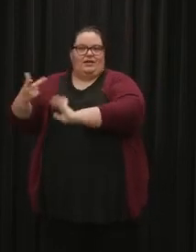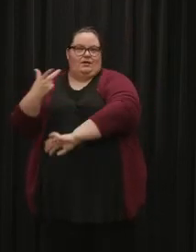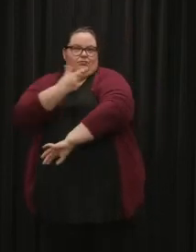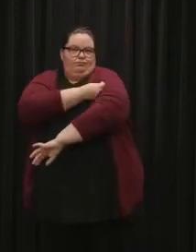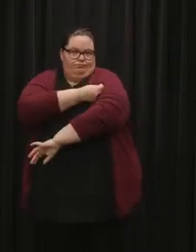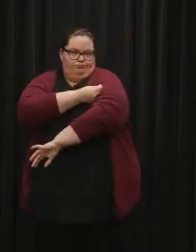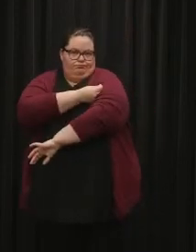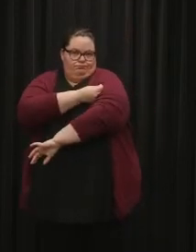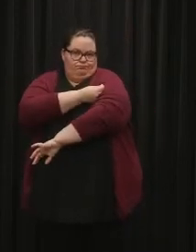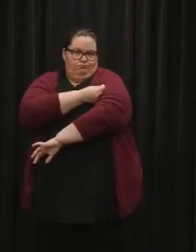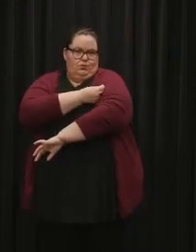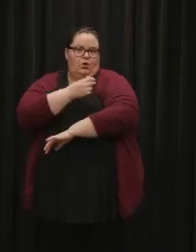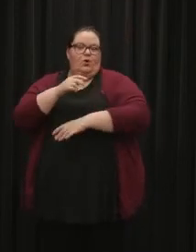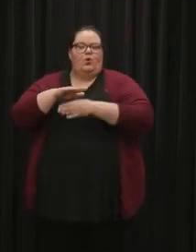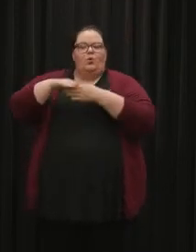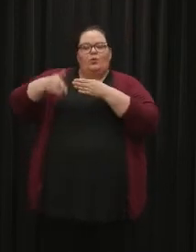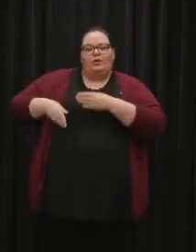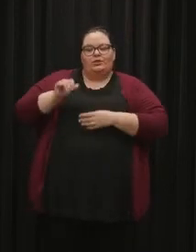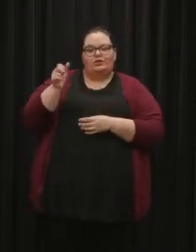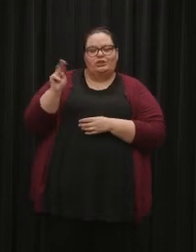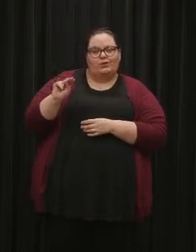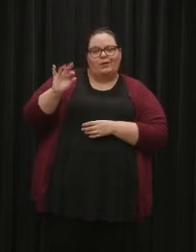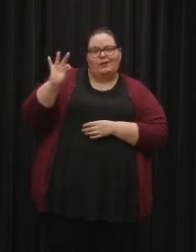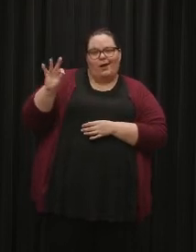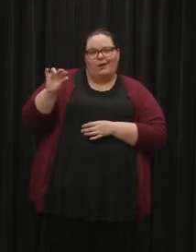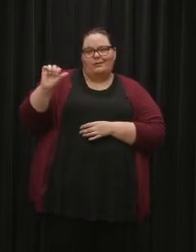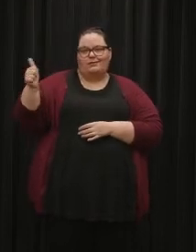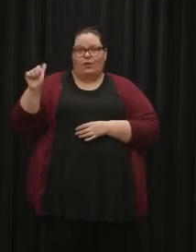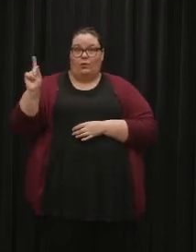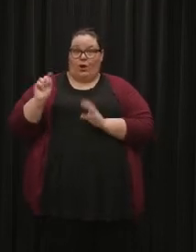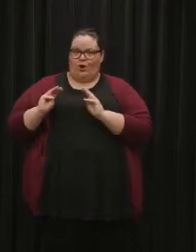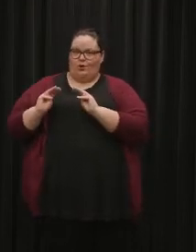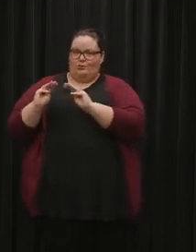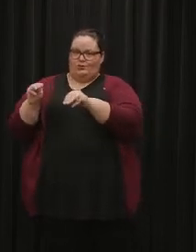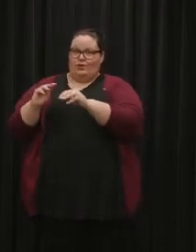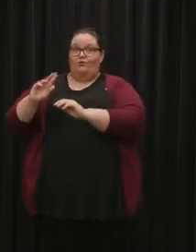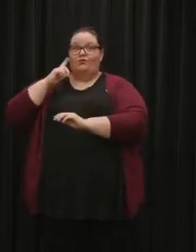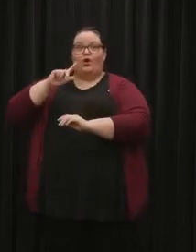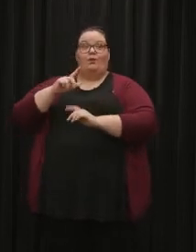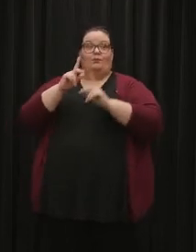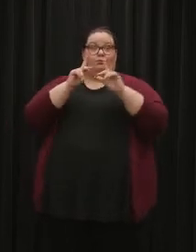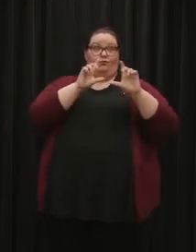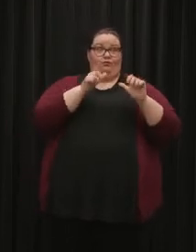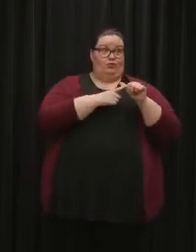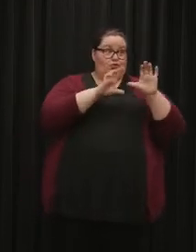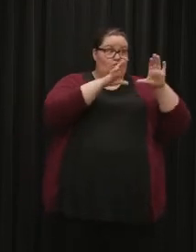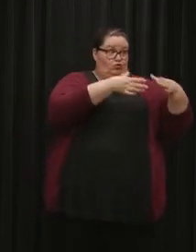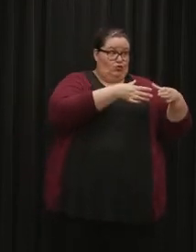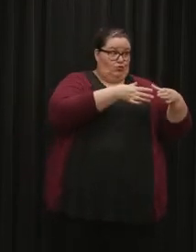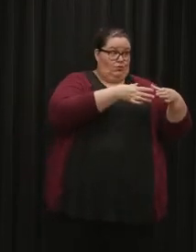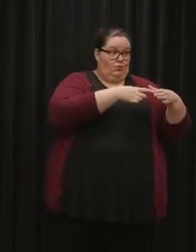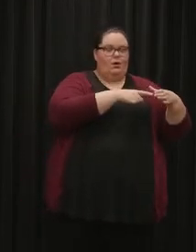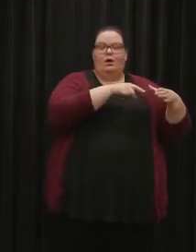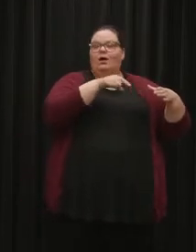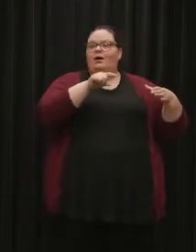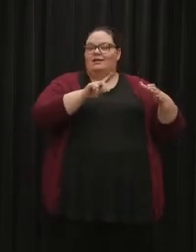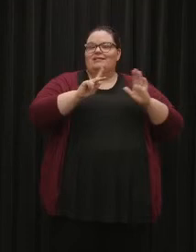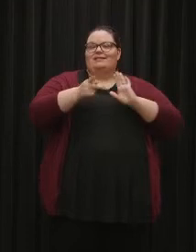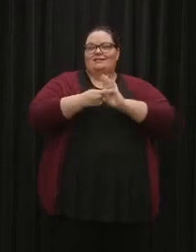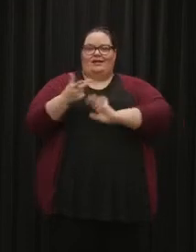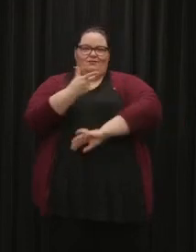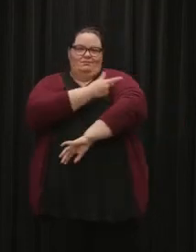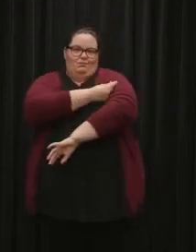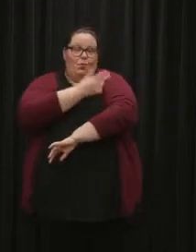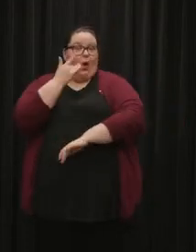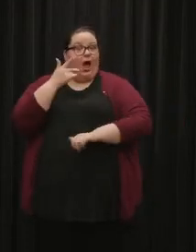dose during the weekend of January 9th and 10th in Miramichi. We will use the remaining 1,950 doses to